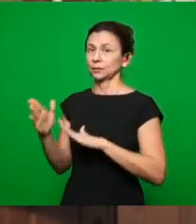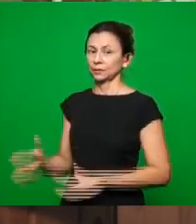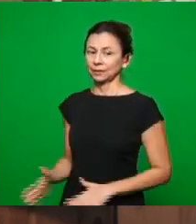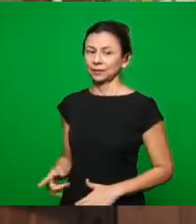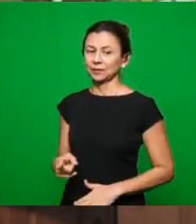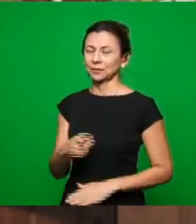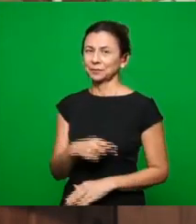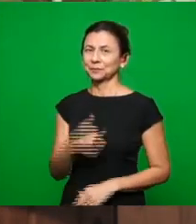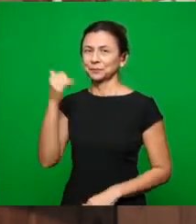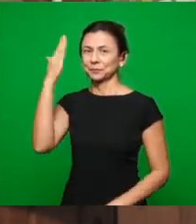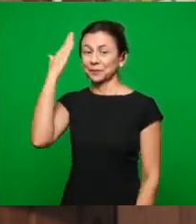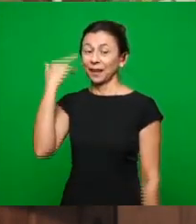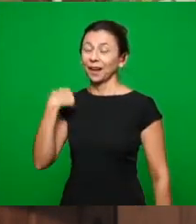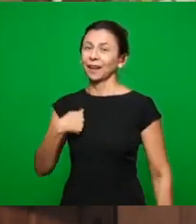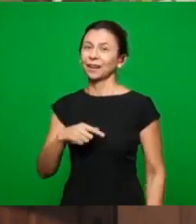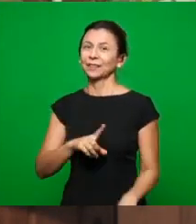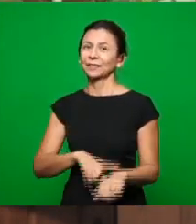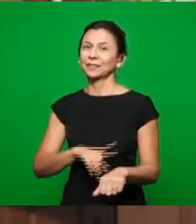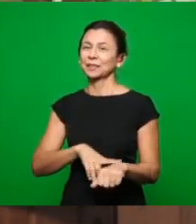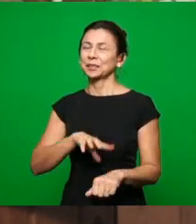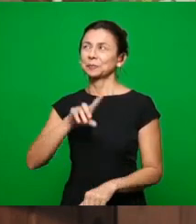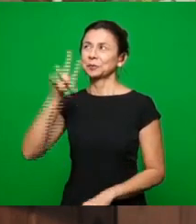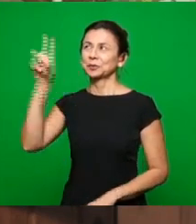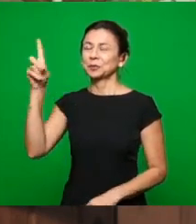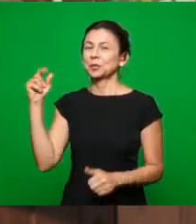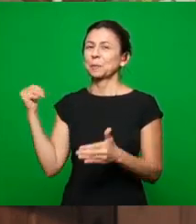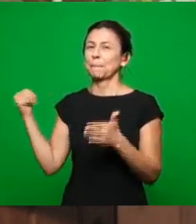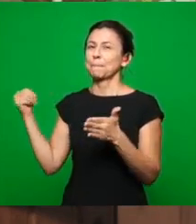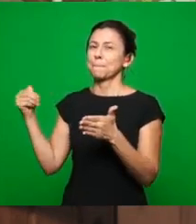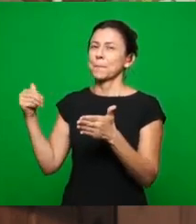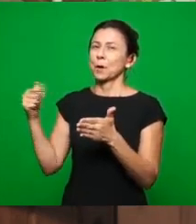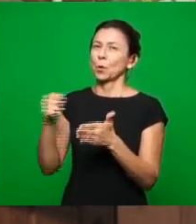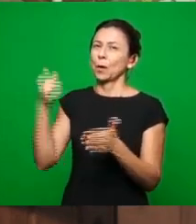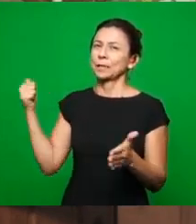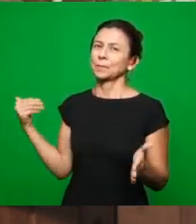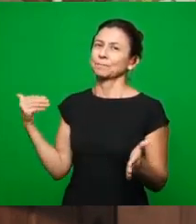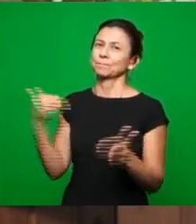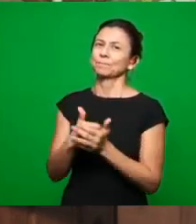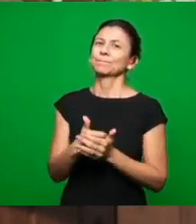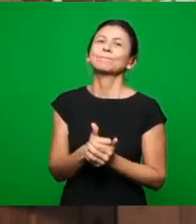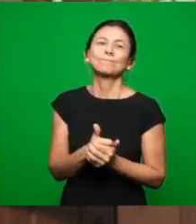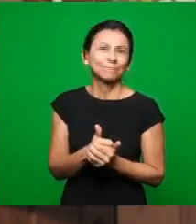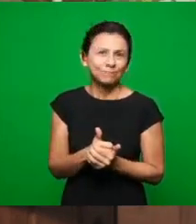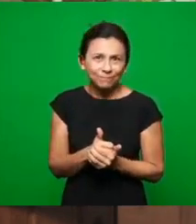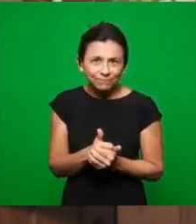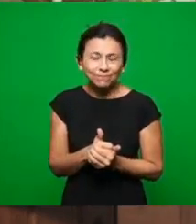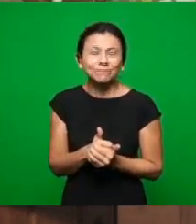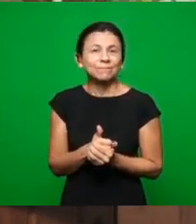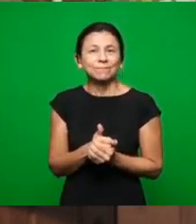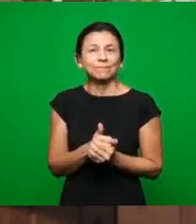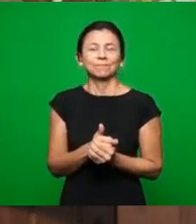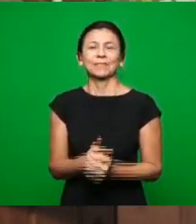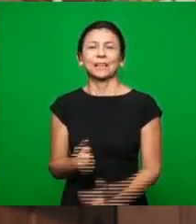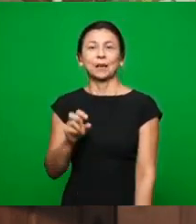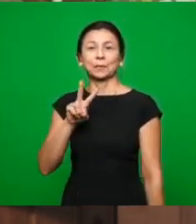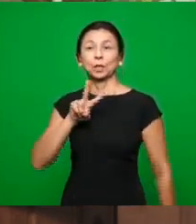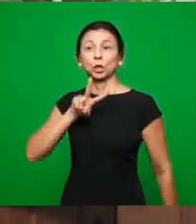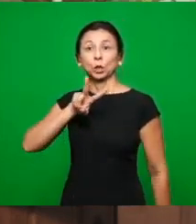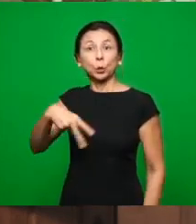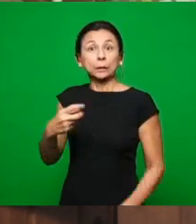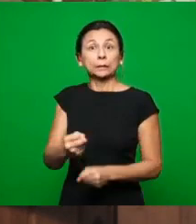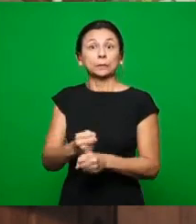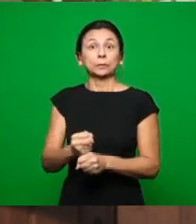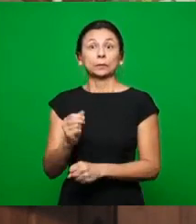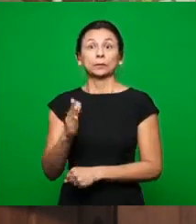the church might say, the time of God is being fulfilled. It's not the chronos. It's not because